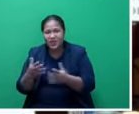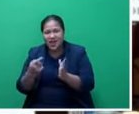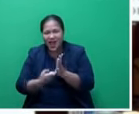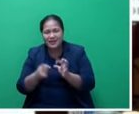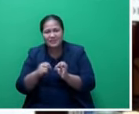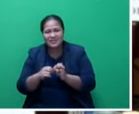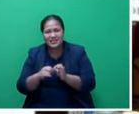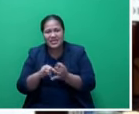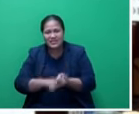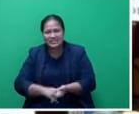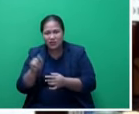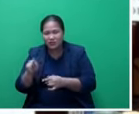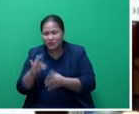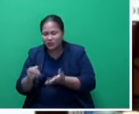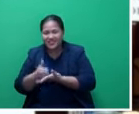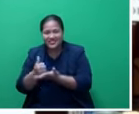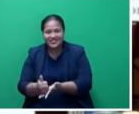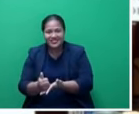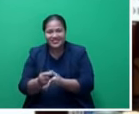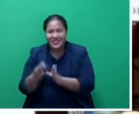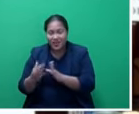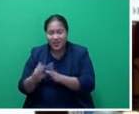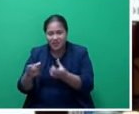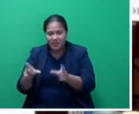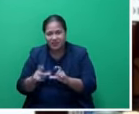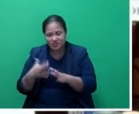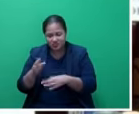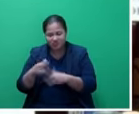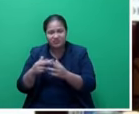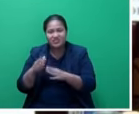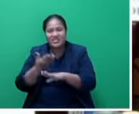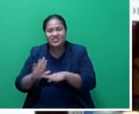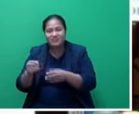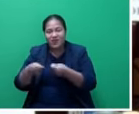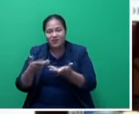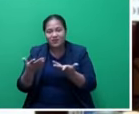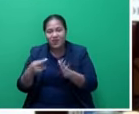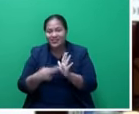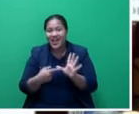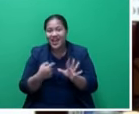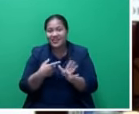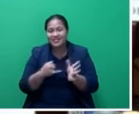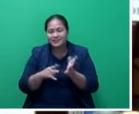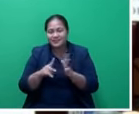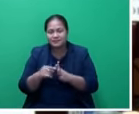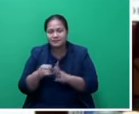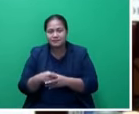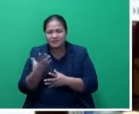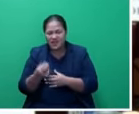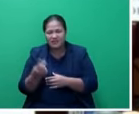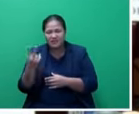to assist Nosori Town Council to construct a new market in Nakasi. The piece of land is approximately 2